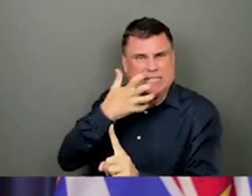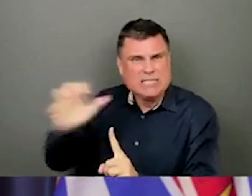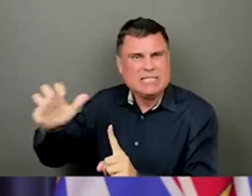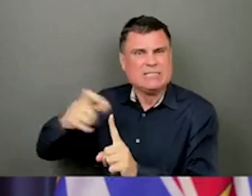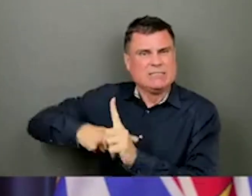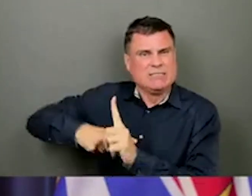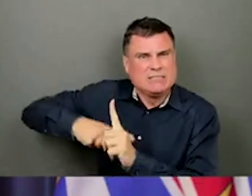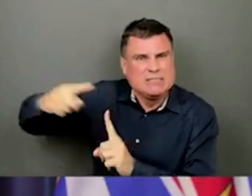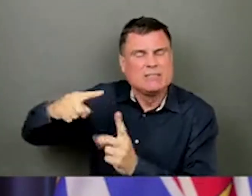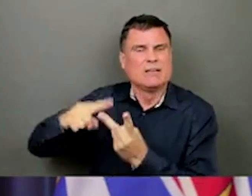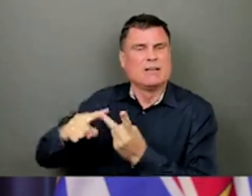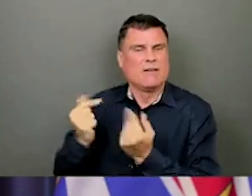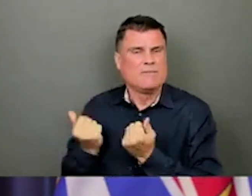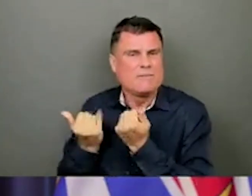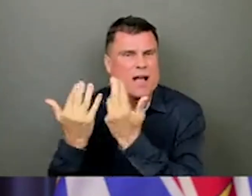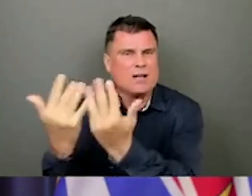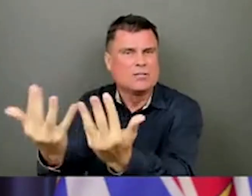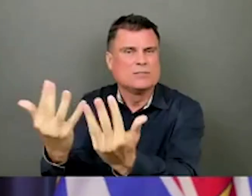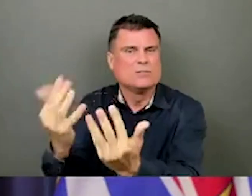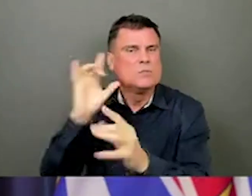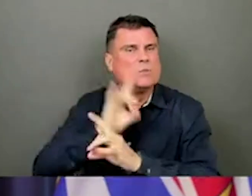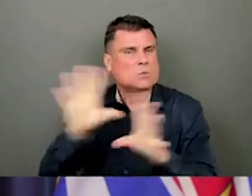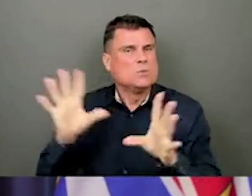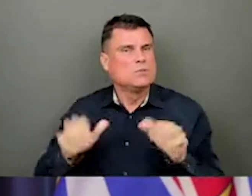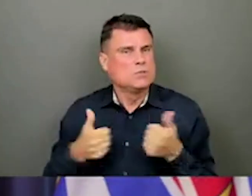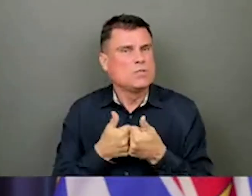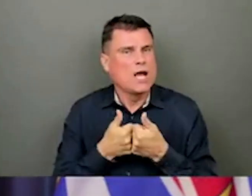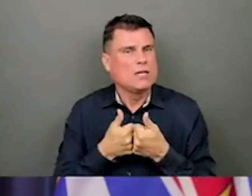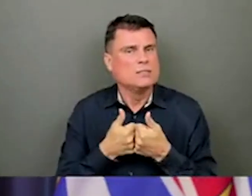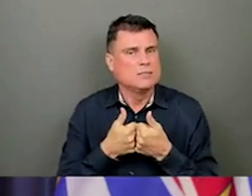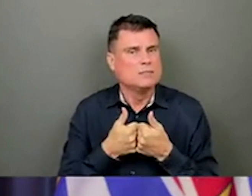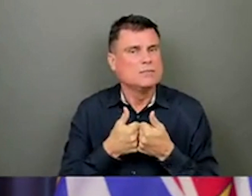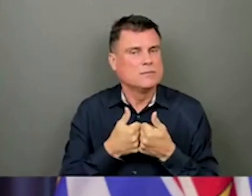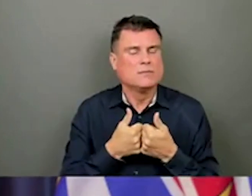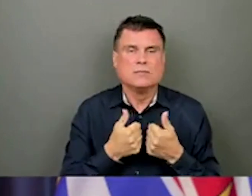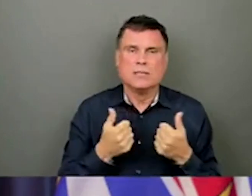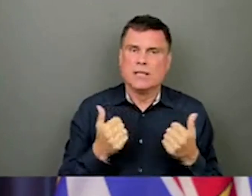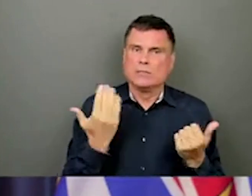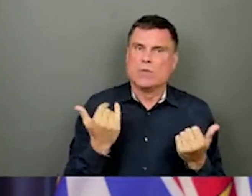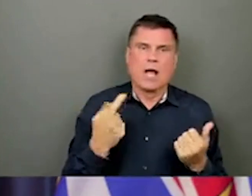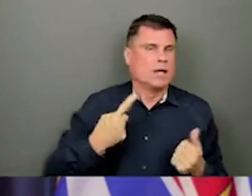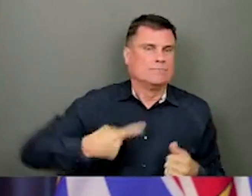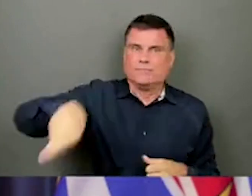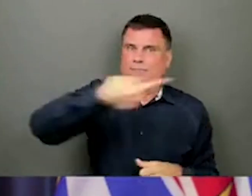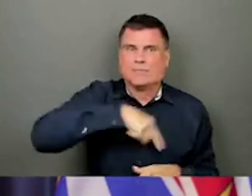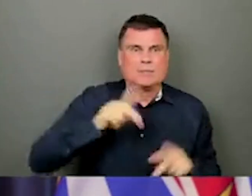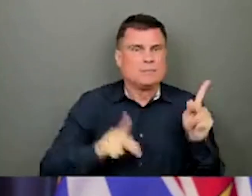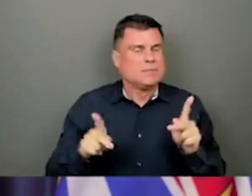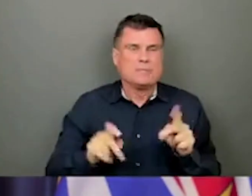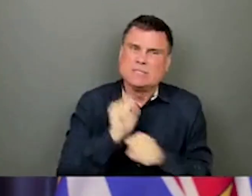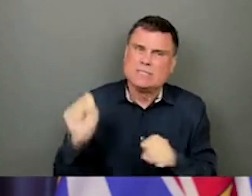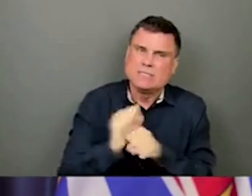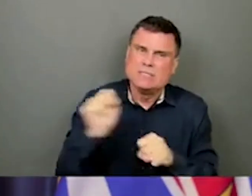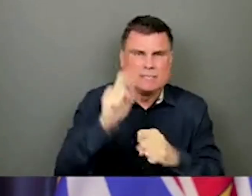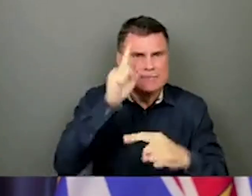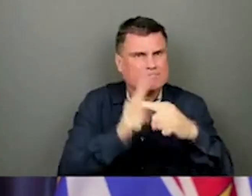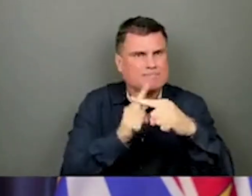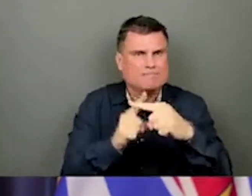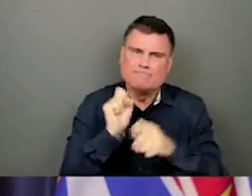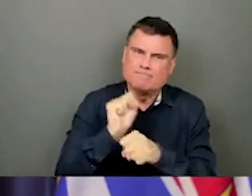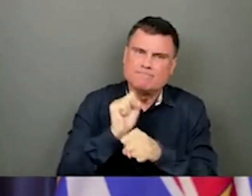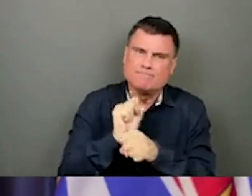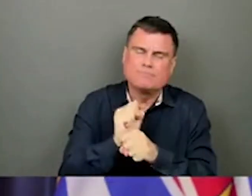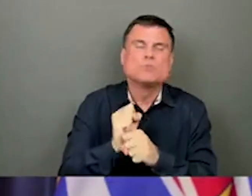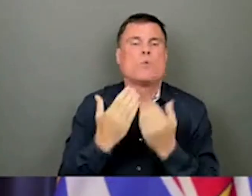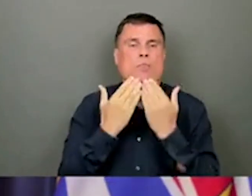and these are challenges that we are prepared for because of the hard work of people in every part of the province. So to the crews,